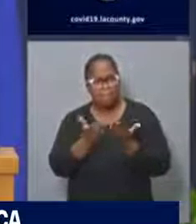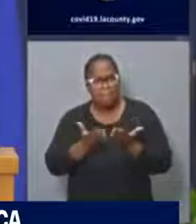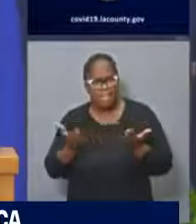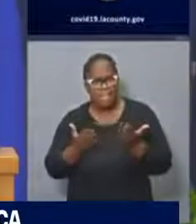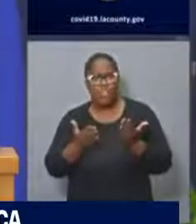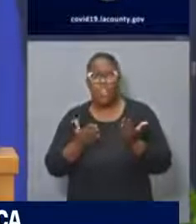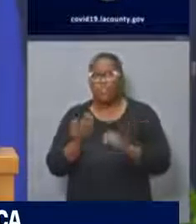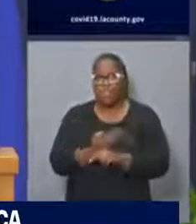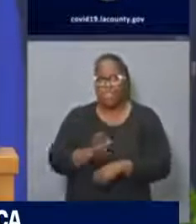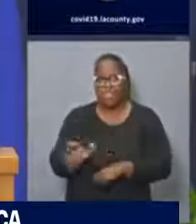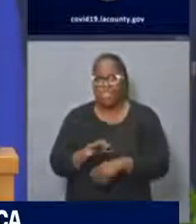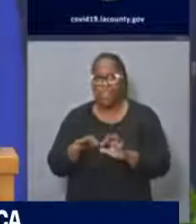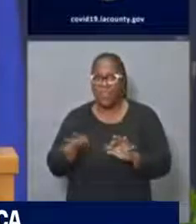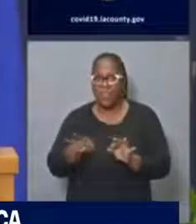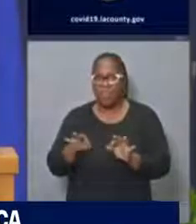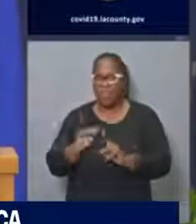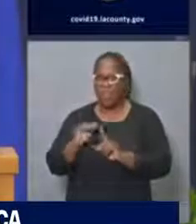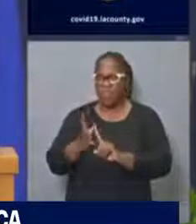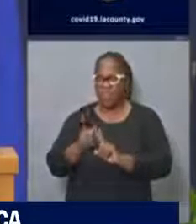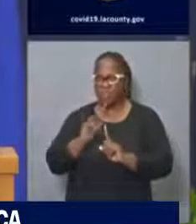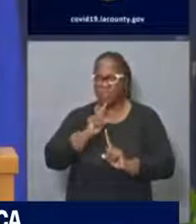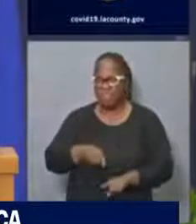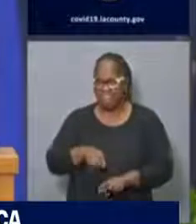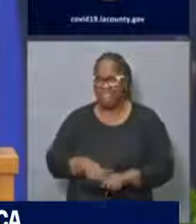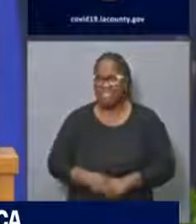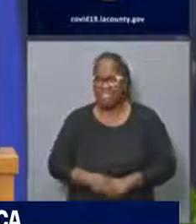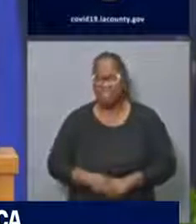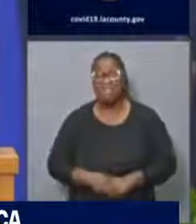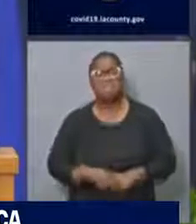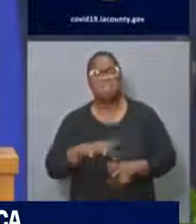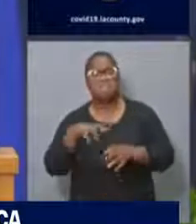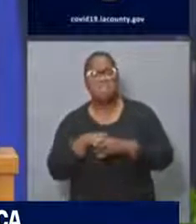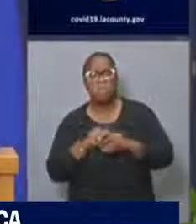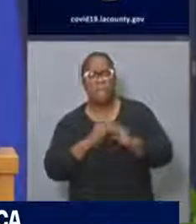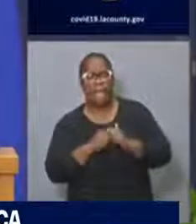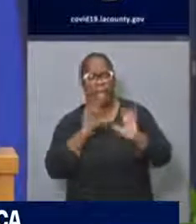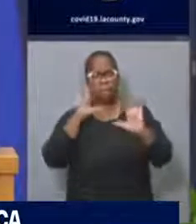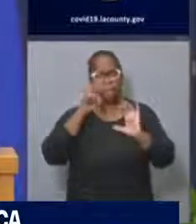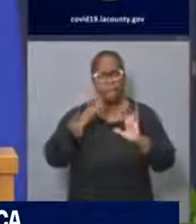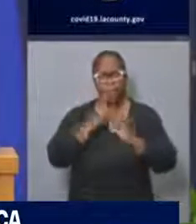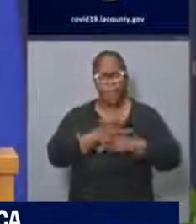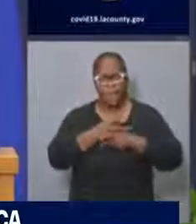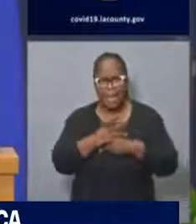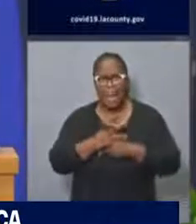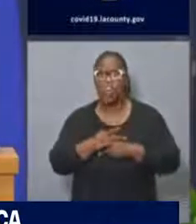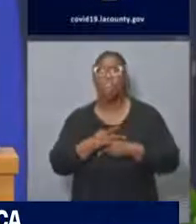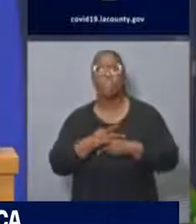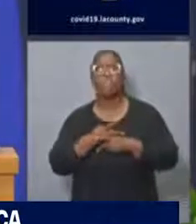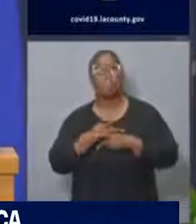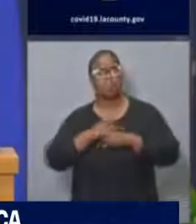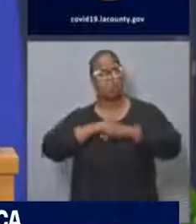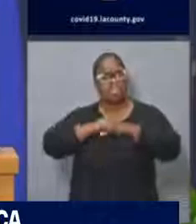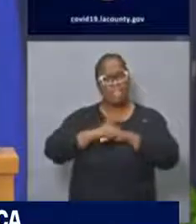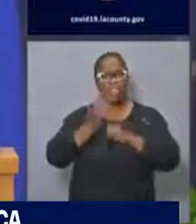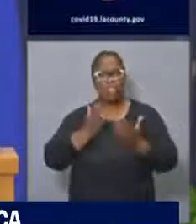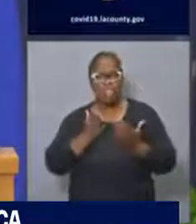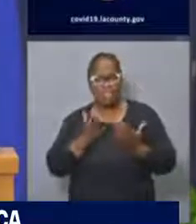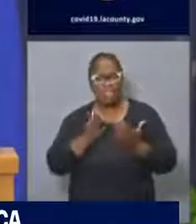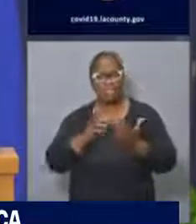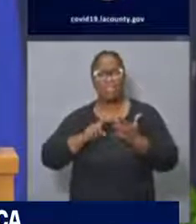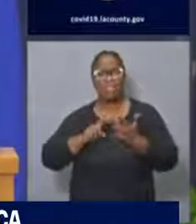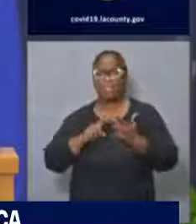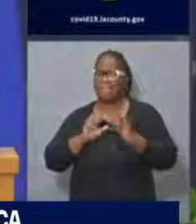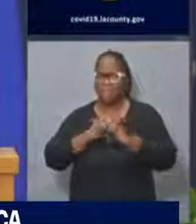information on when and how to seek care, as well as how to seek other protective services and stay safe during